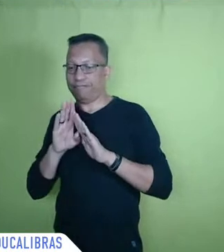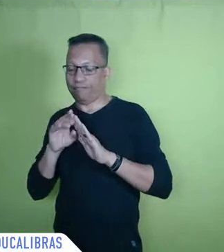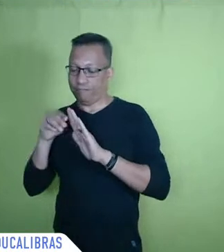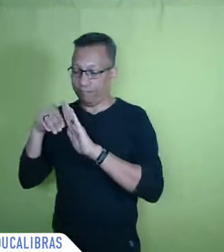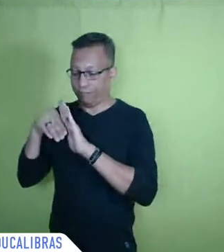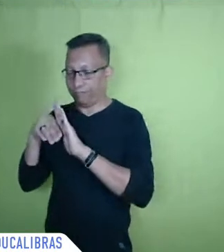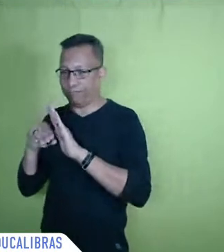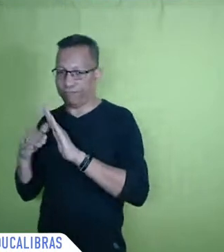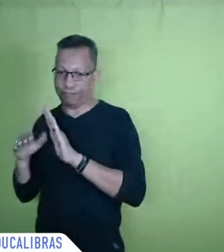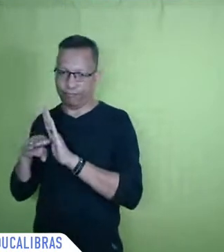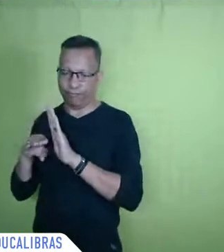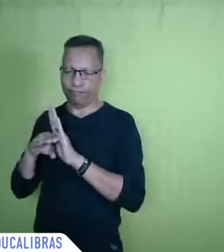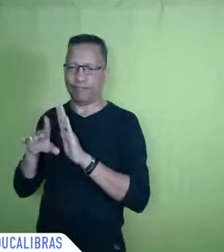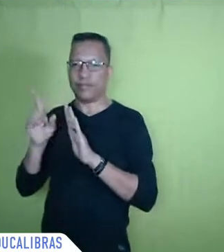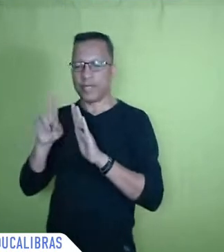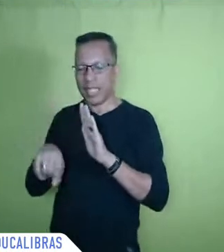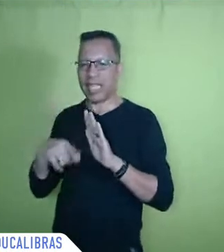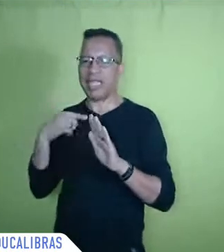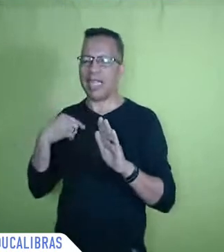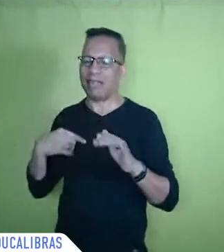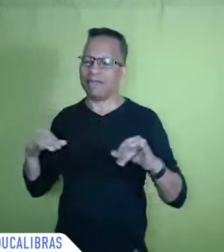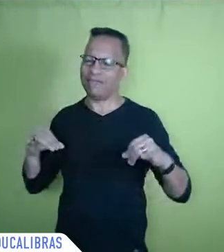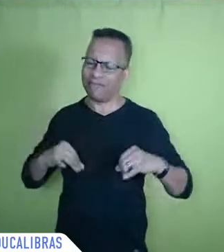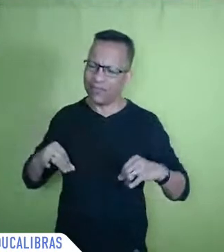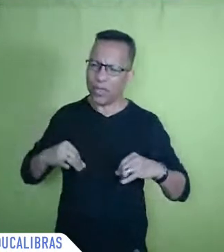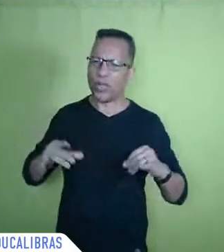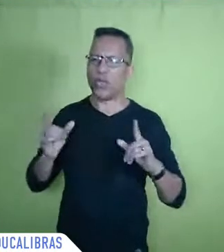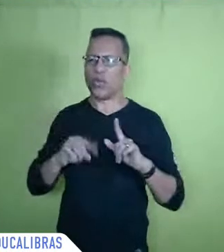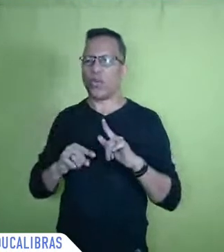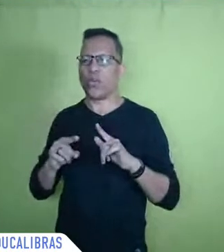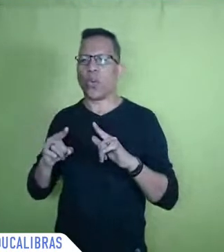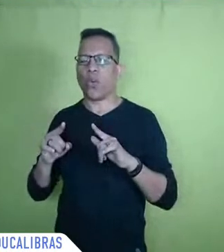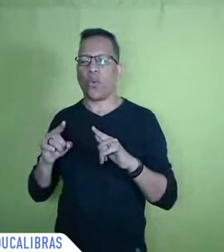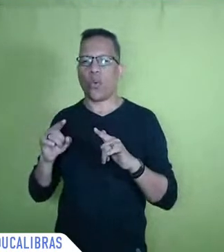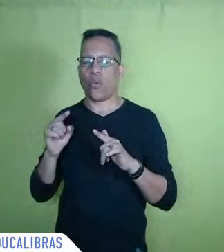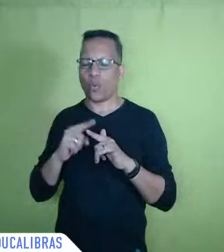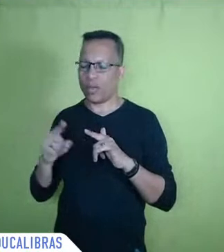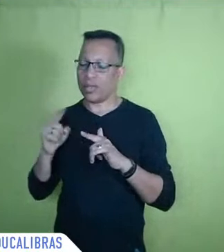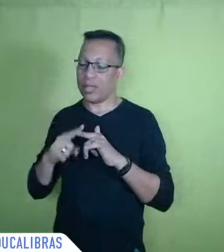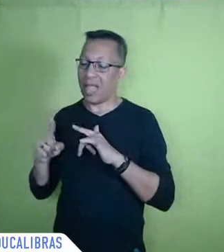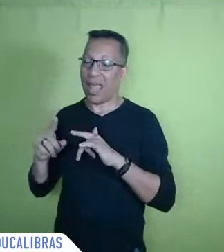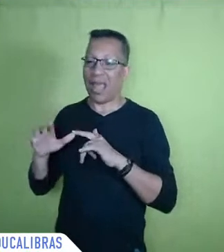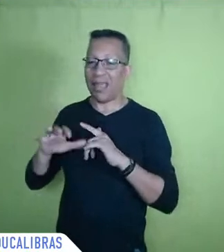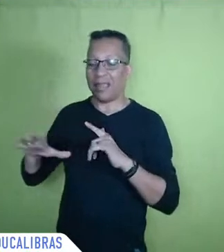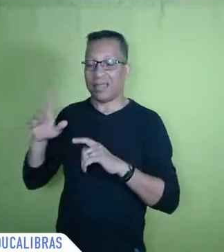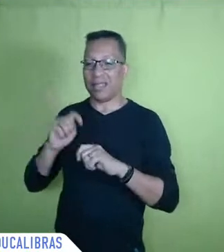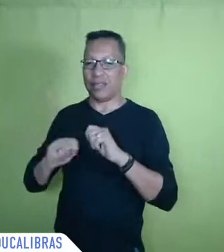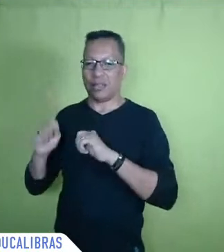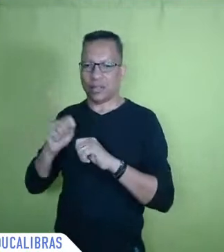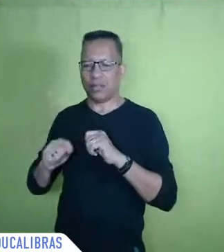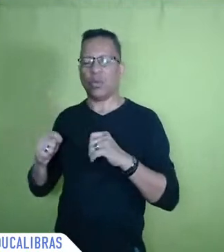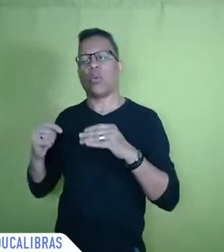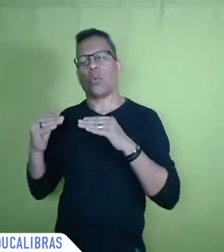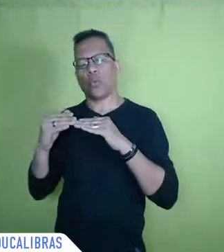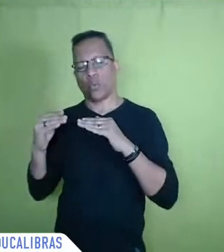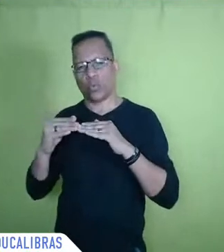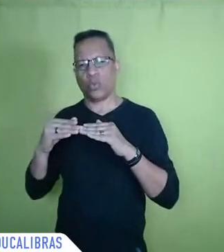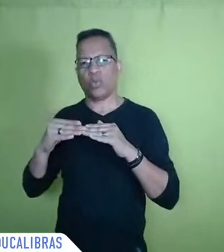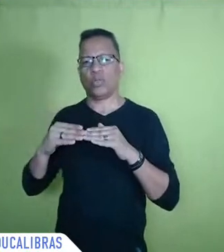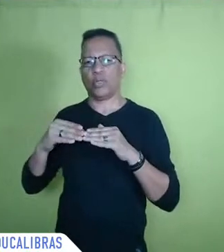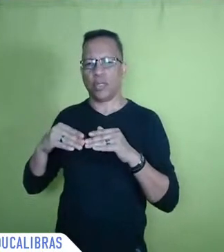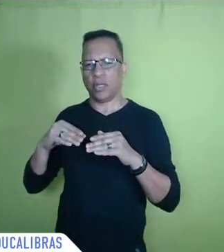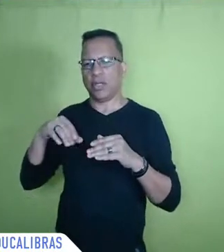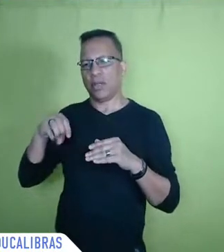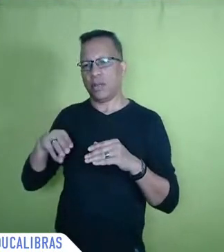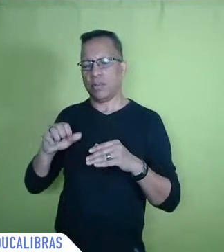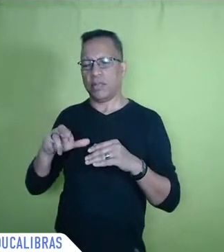about the middle class, the upper, lower, and middle class. And when we are